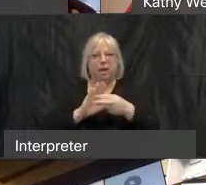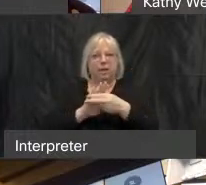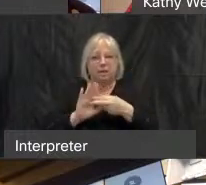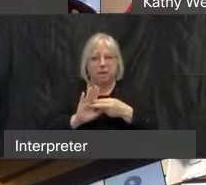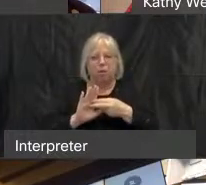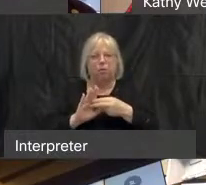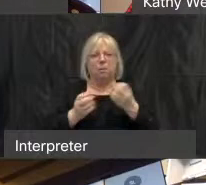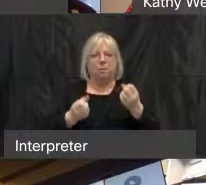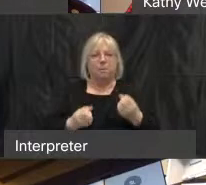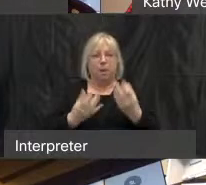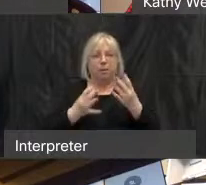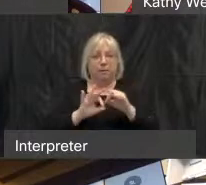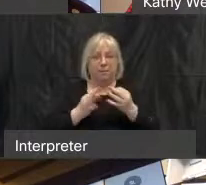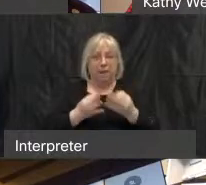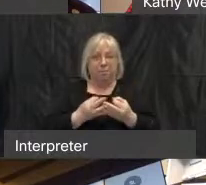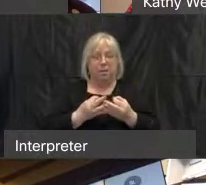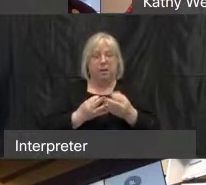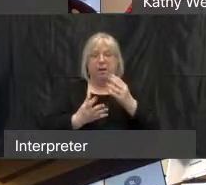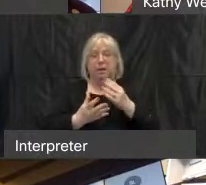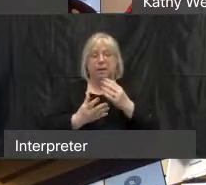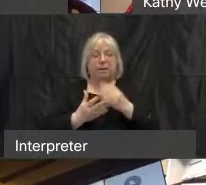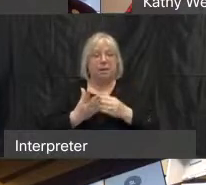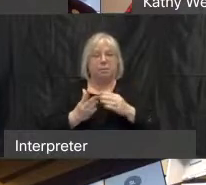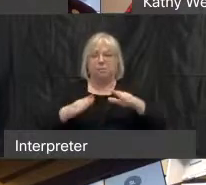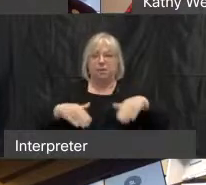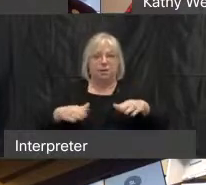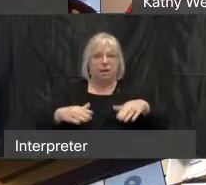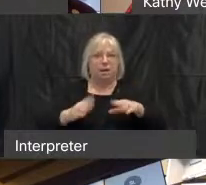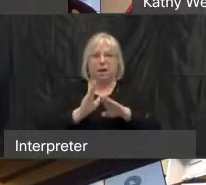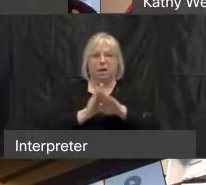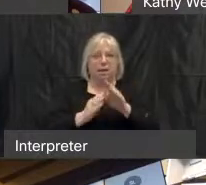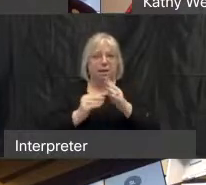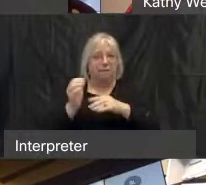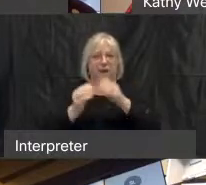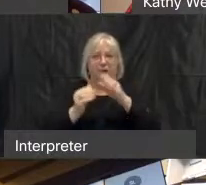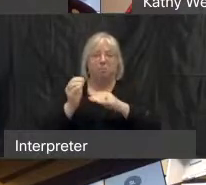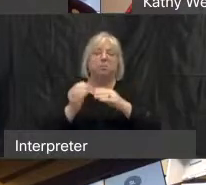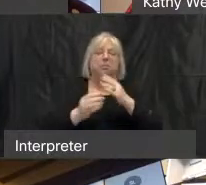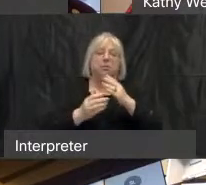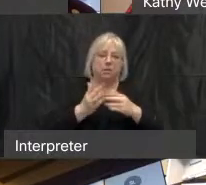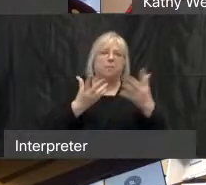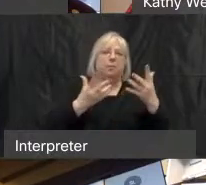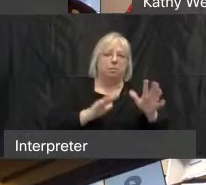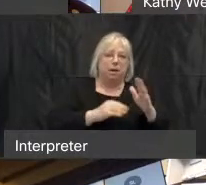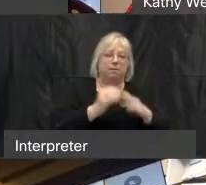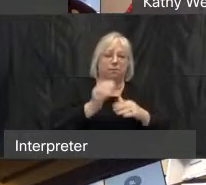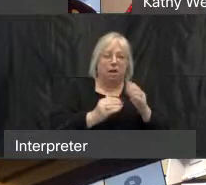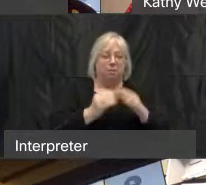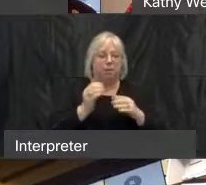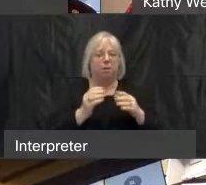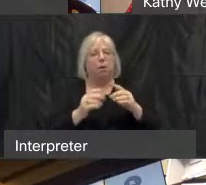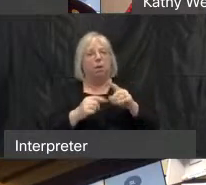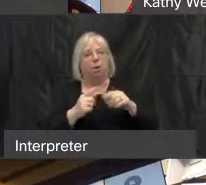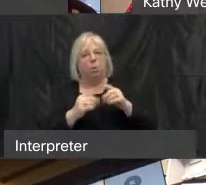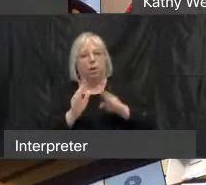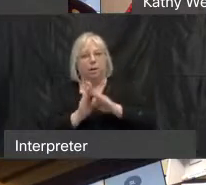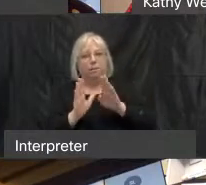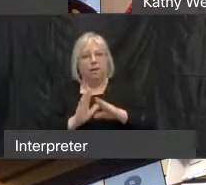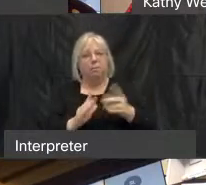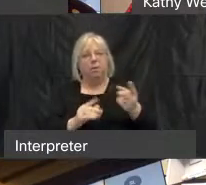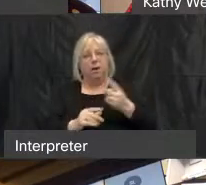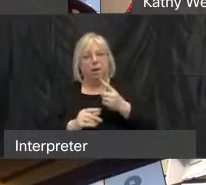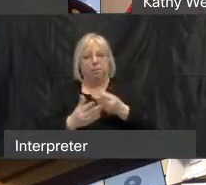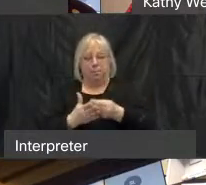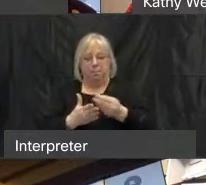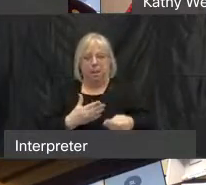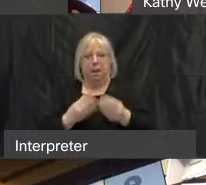those have not been developed. A lot of those has been developed. When a developer comes to and buys